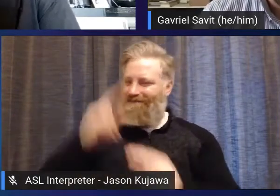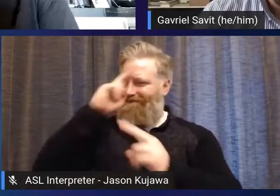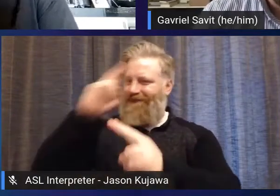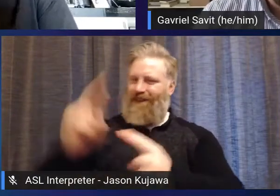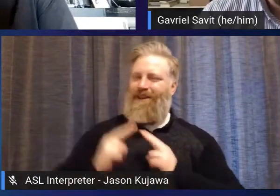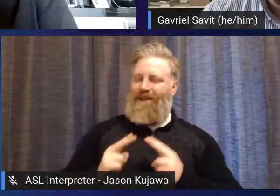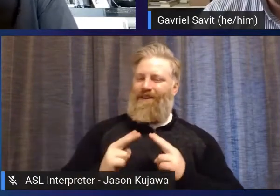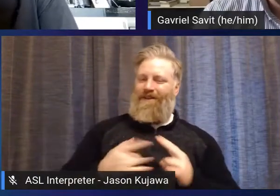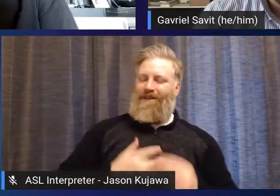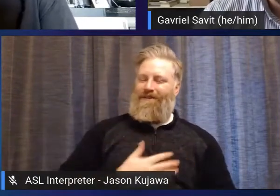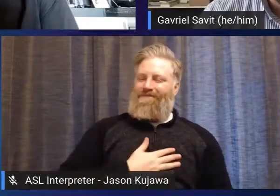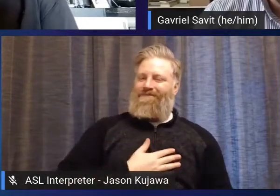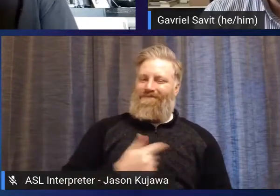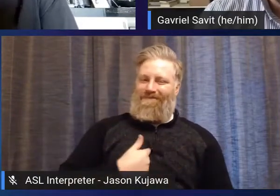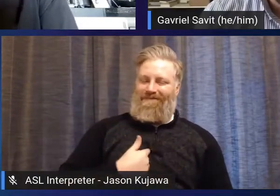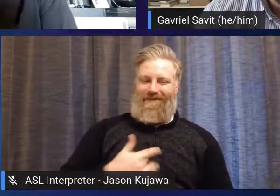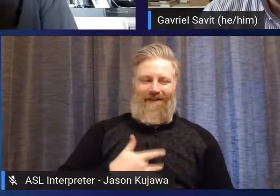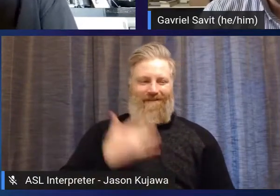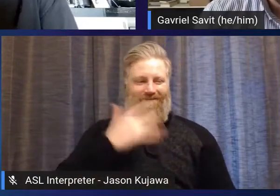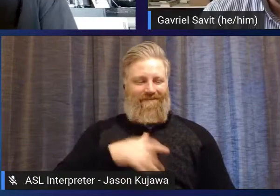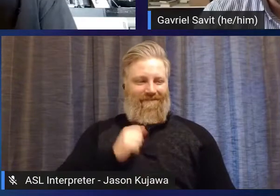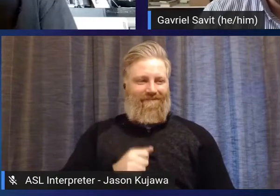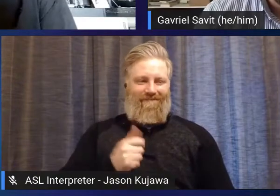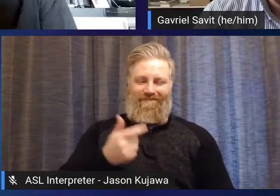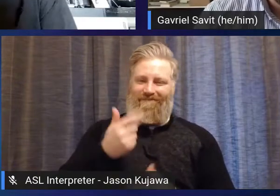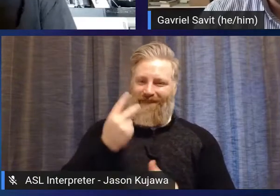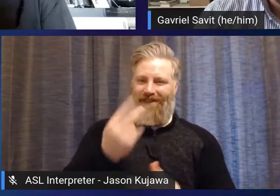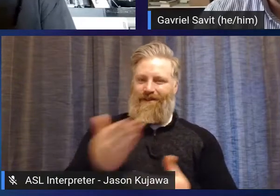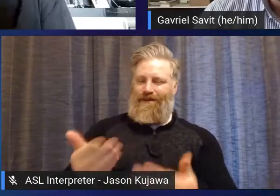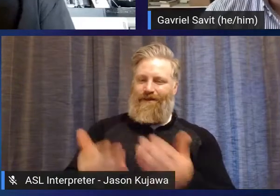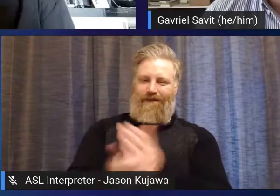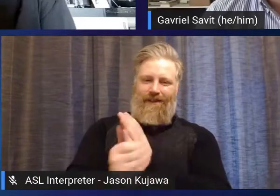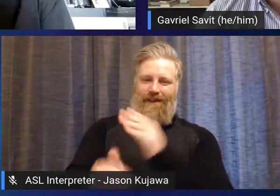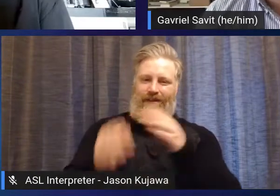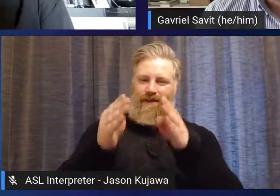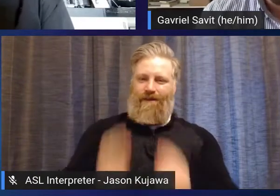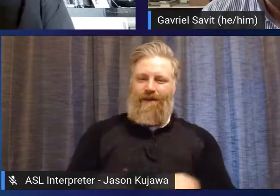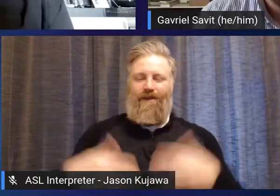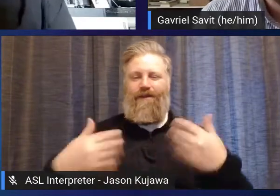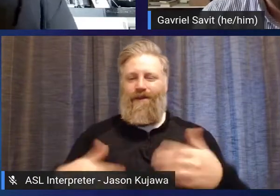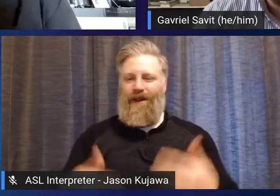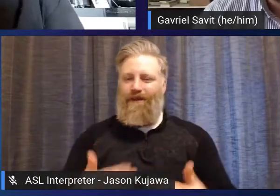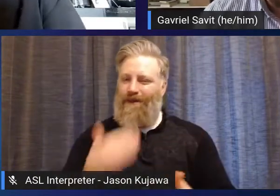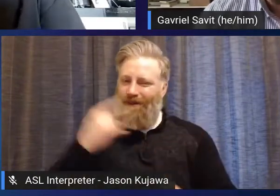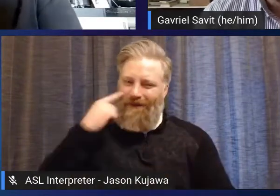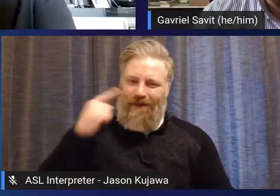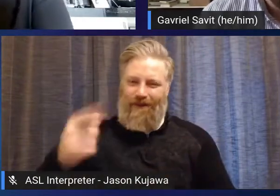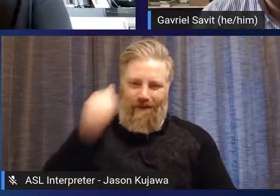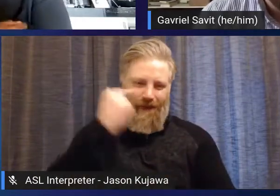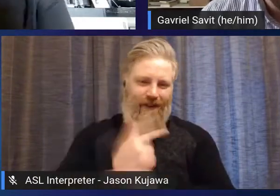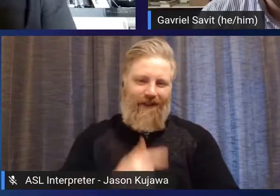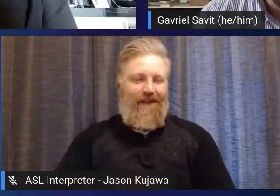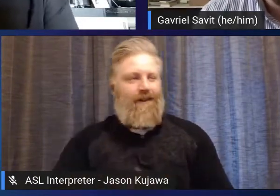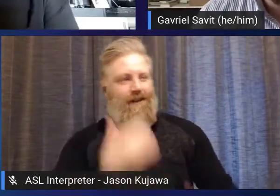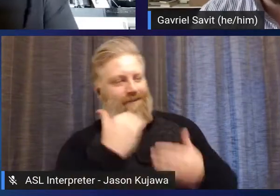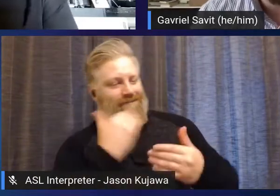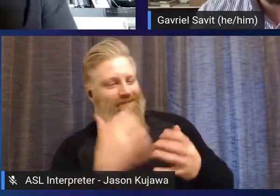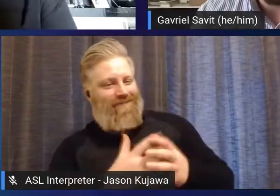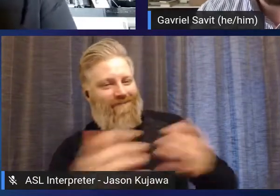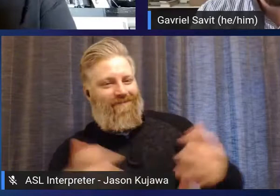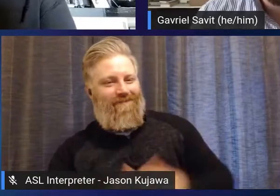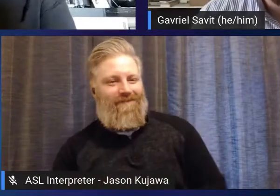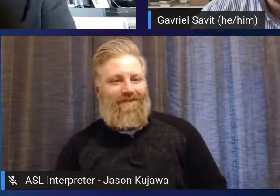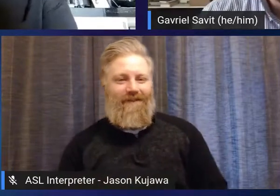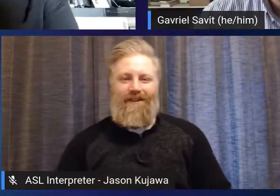me, but also it's just really cool to see such a talented person getting their due. So good on you, brother. Thank you. Thank you so much.